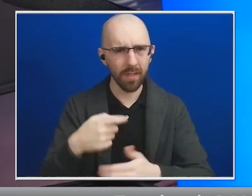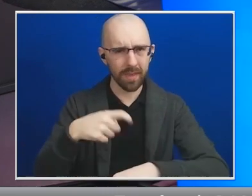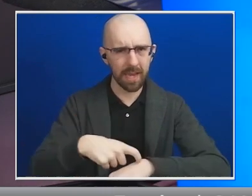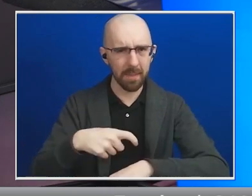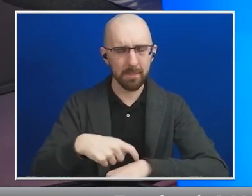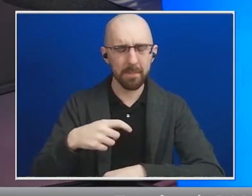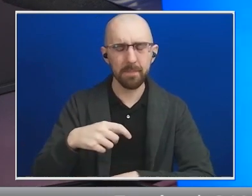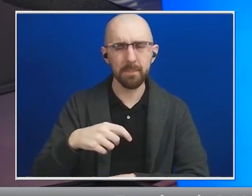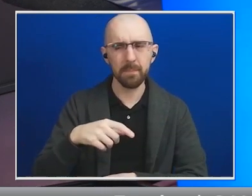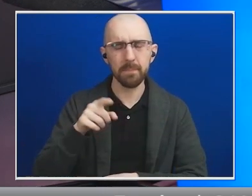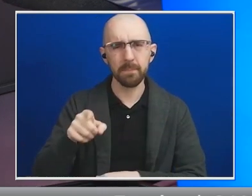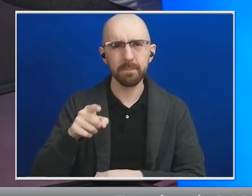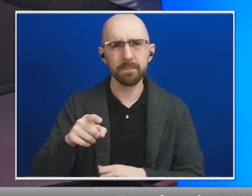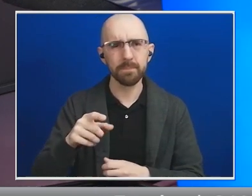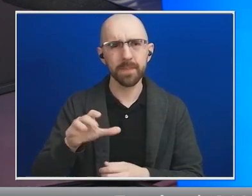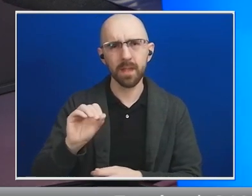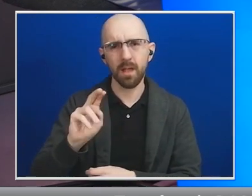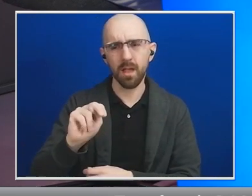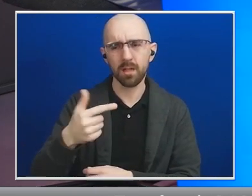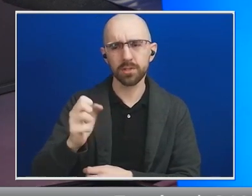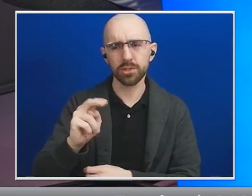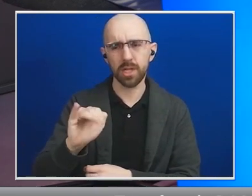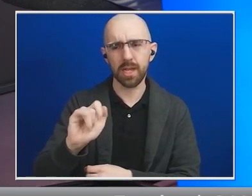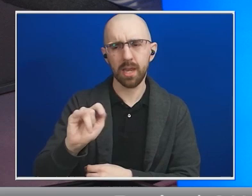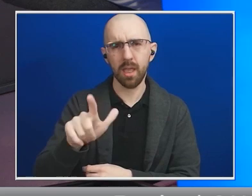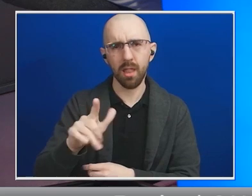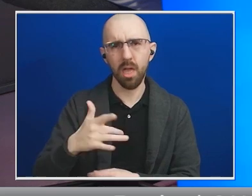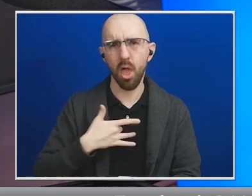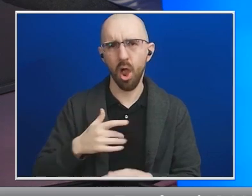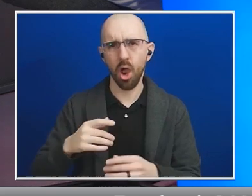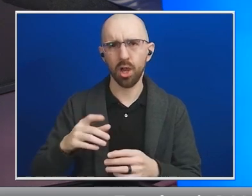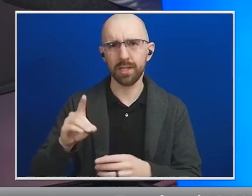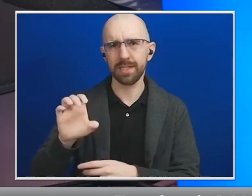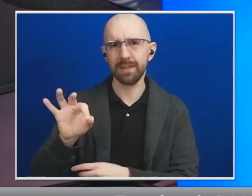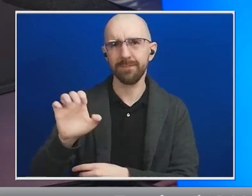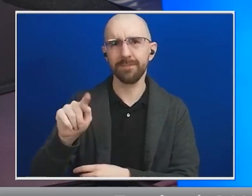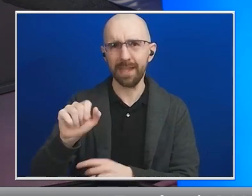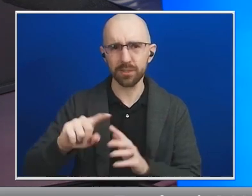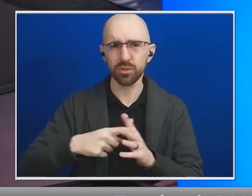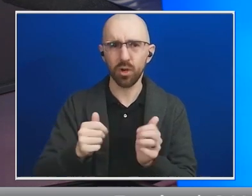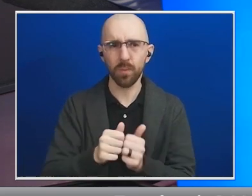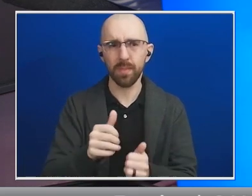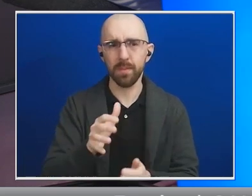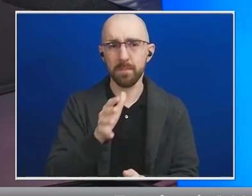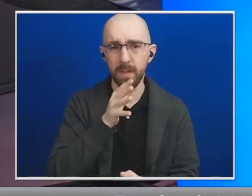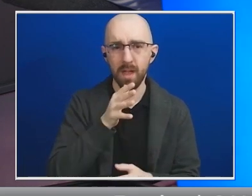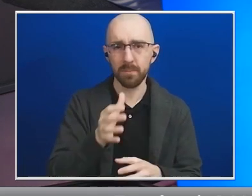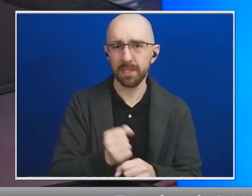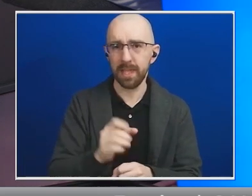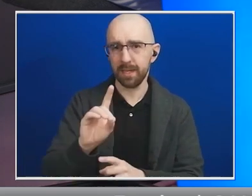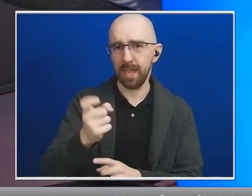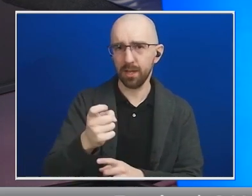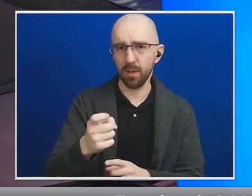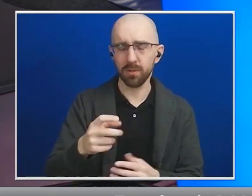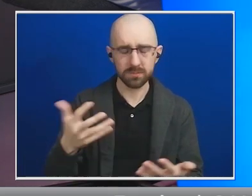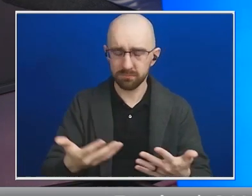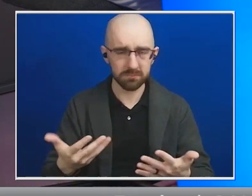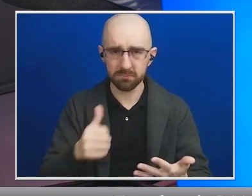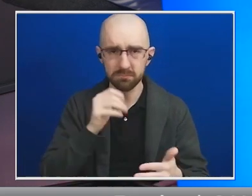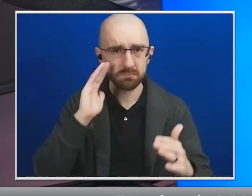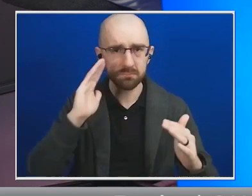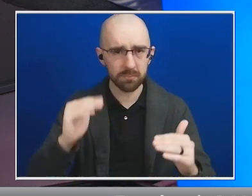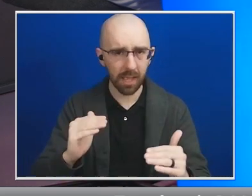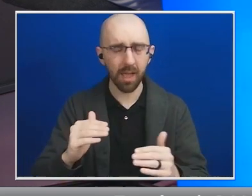congenital heart defects begin with a mom getting this diagnosis that you didn't expect. Take us back to when Miles was